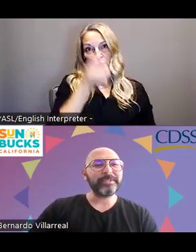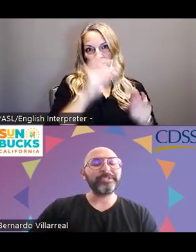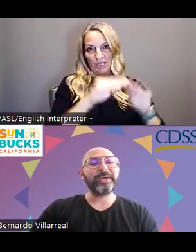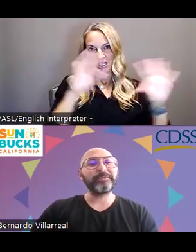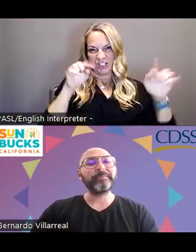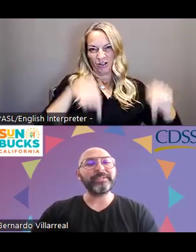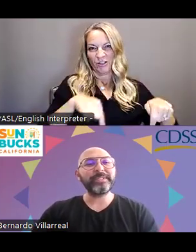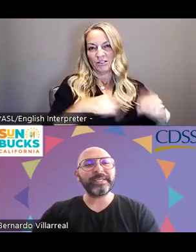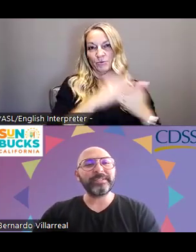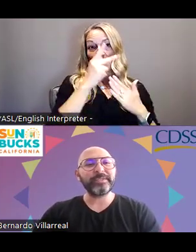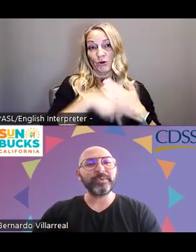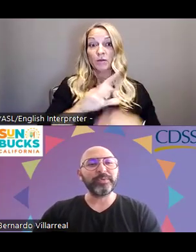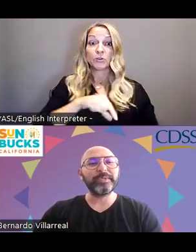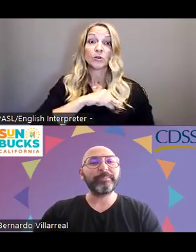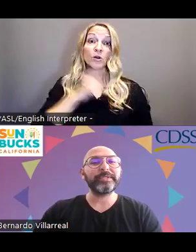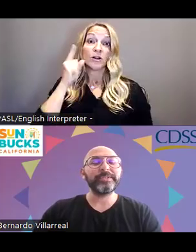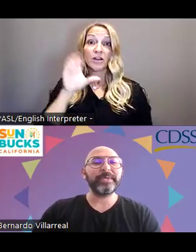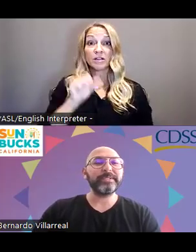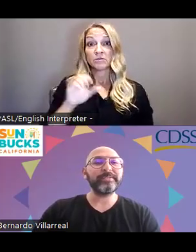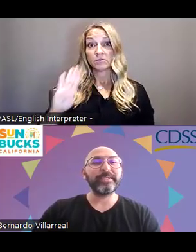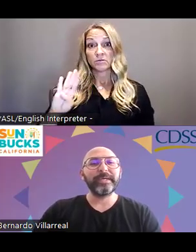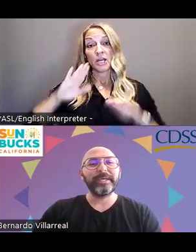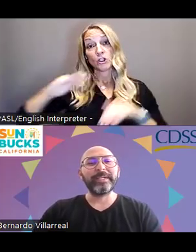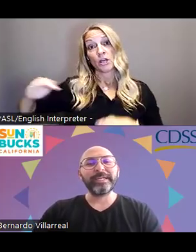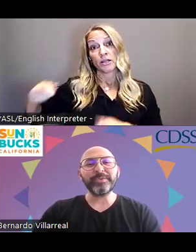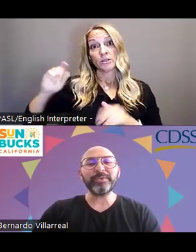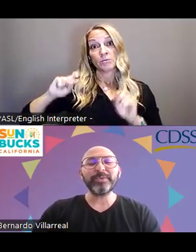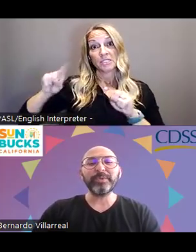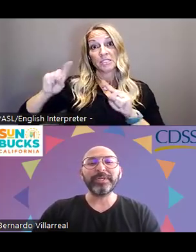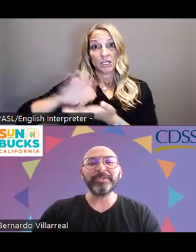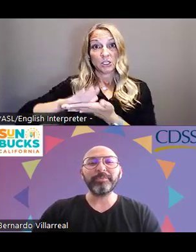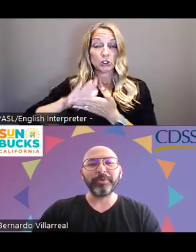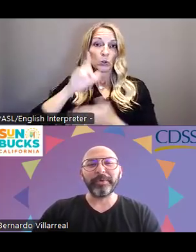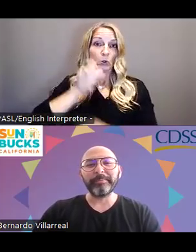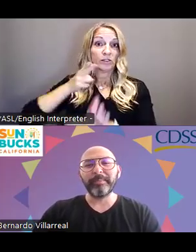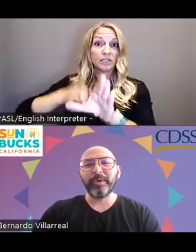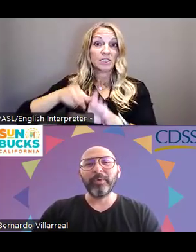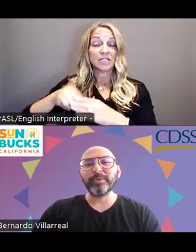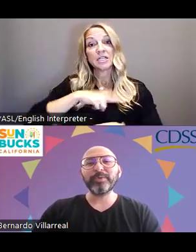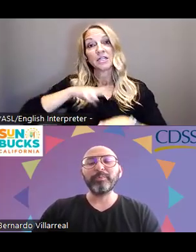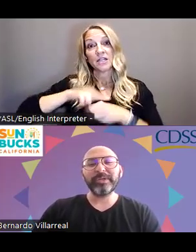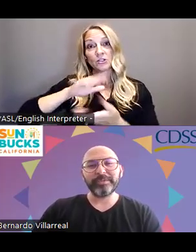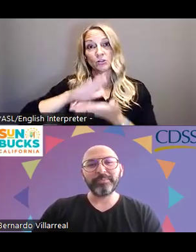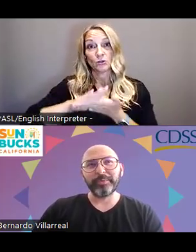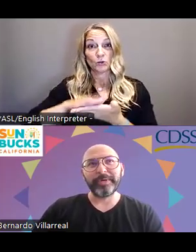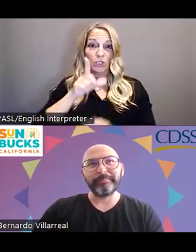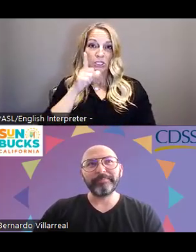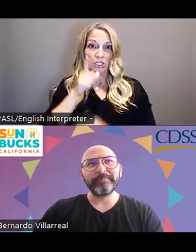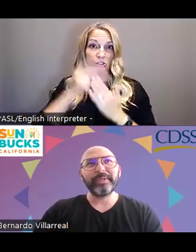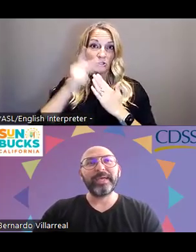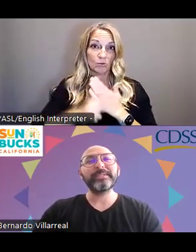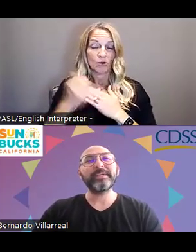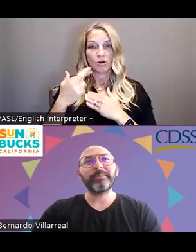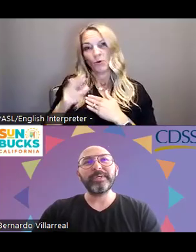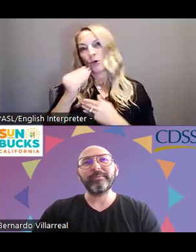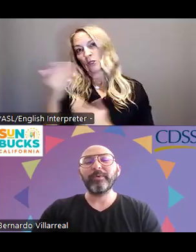for Sunbucks, a child must attend a school that participates in the National School Lunch Program or School Breakfast